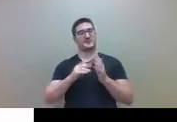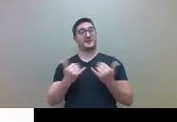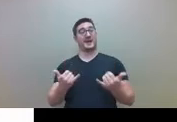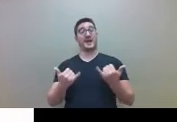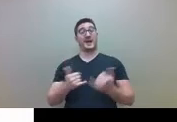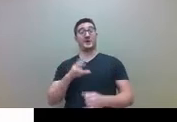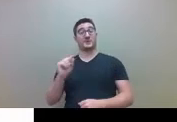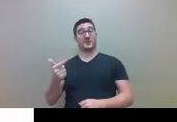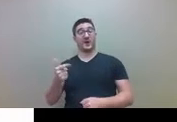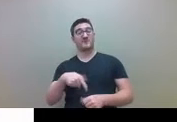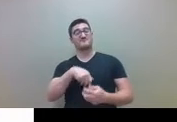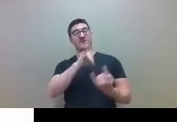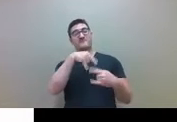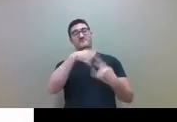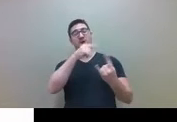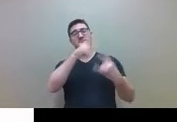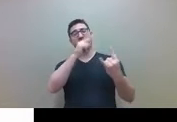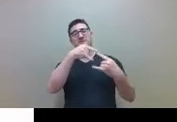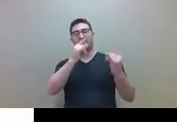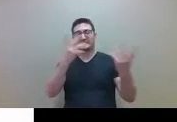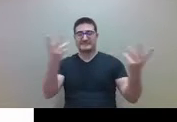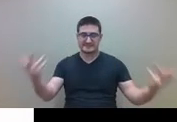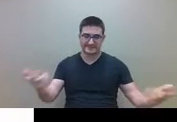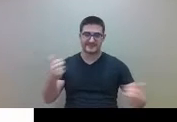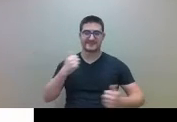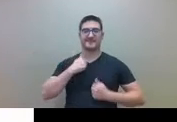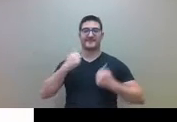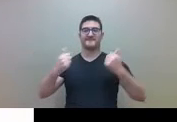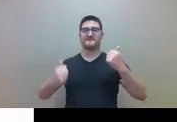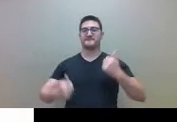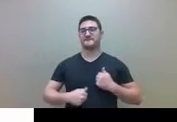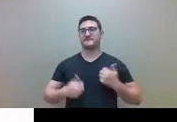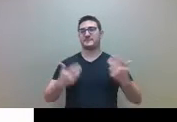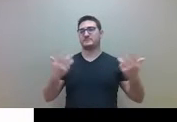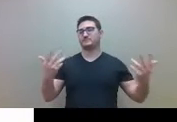It is how it is. Mm-hmm.